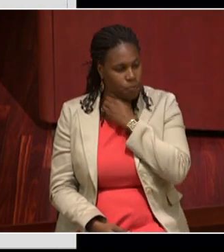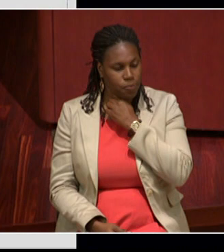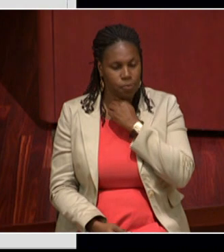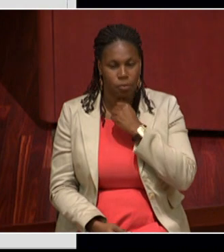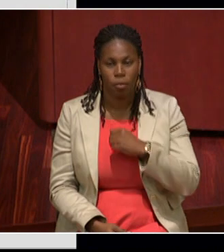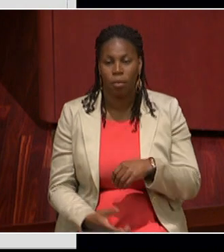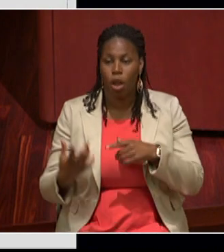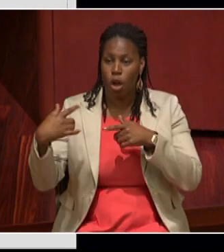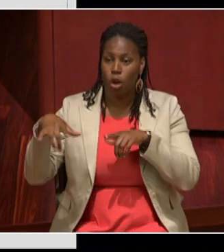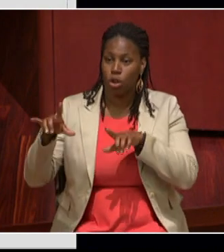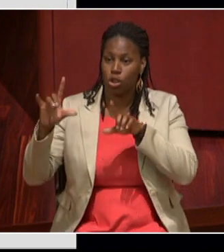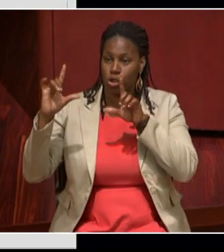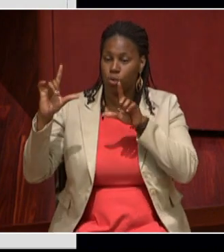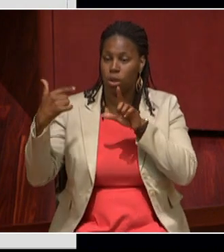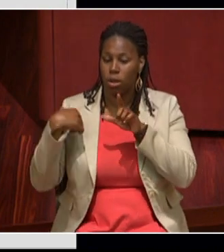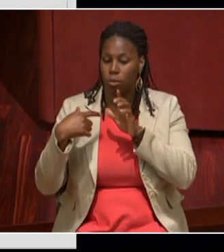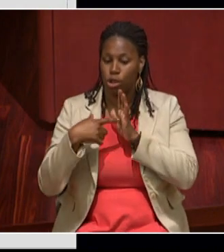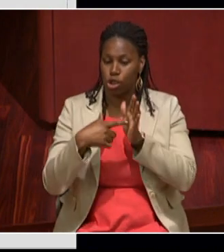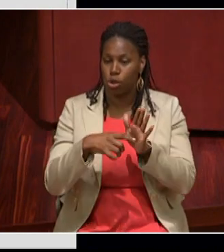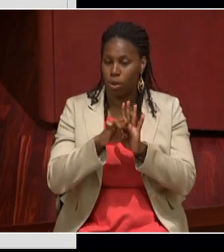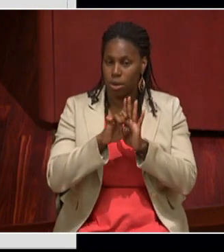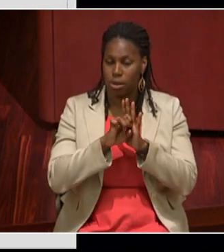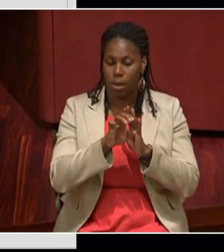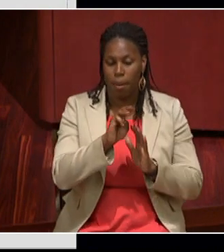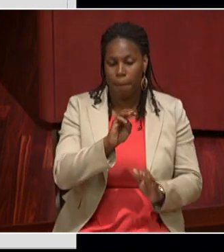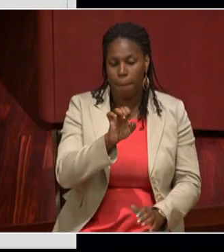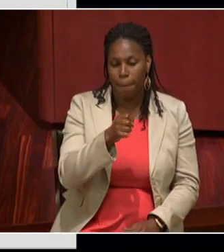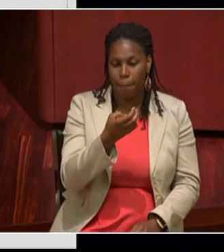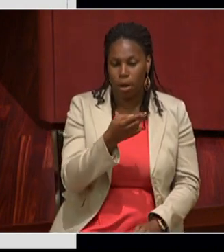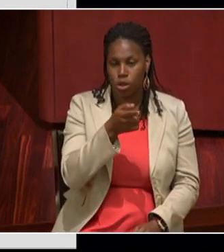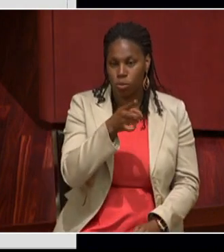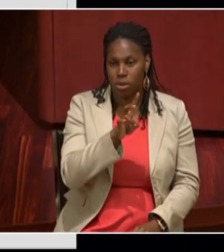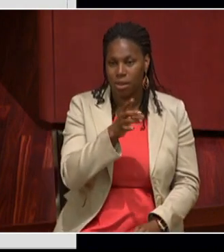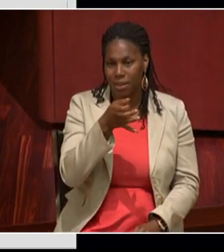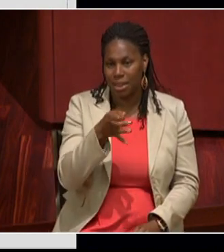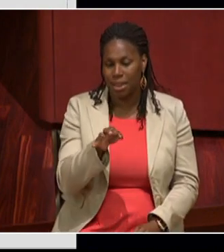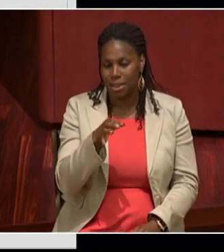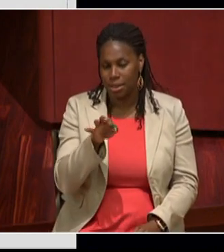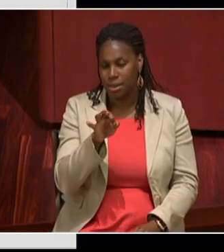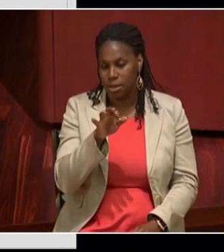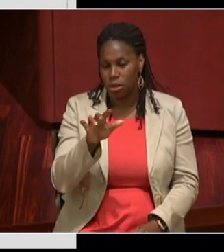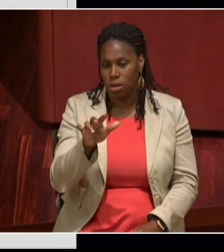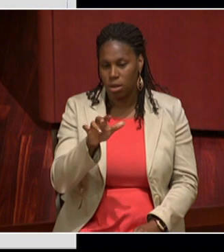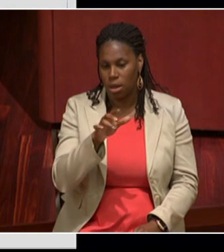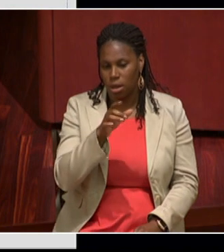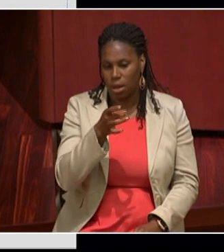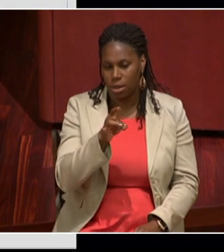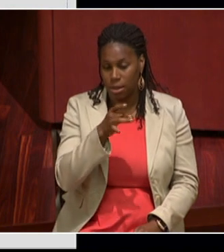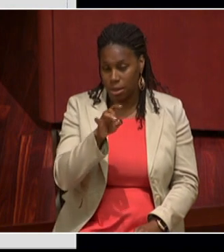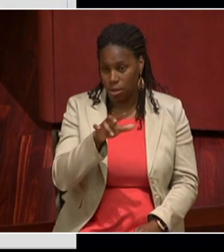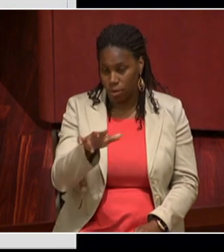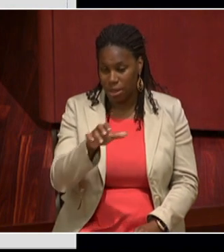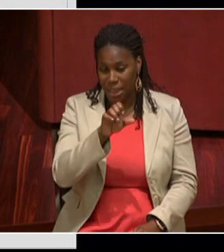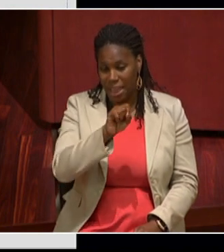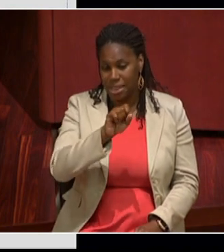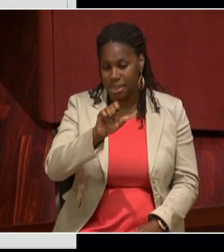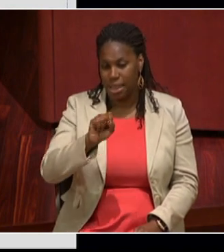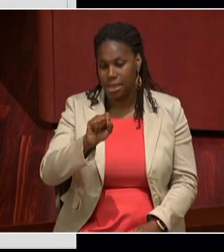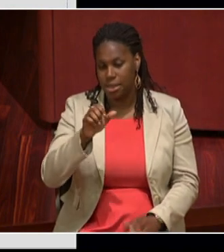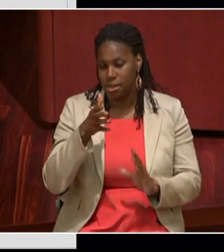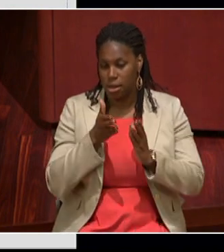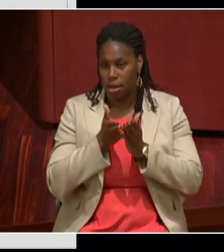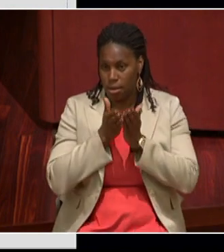Up on the screen we have an example. It's a March 27, 1923 arrival at the Port of New York aboard the SS Majestic.